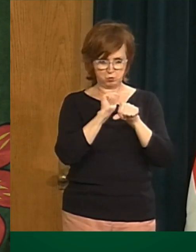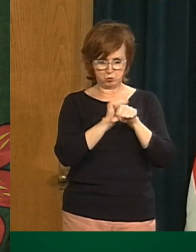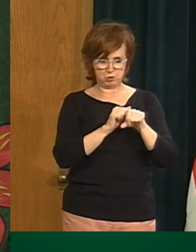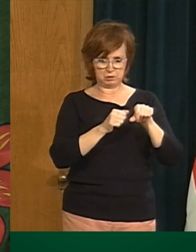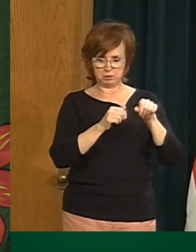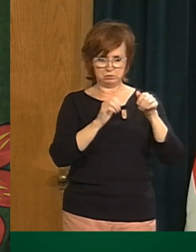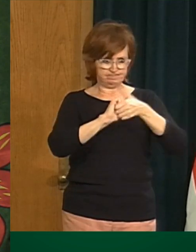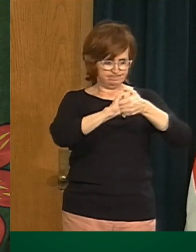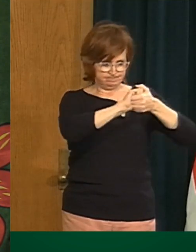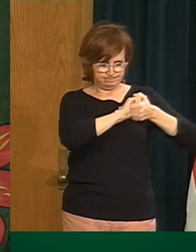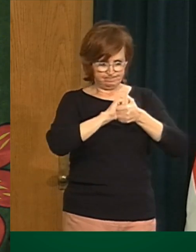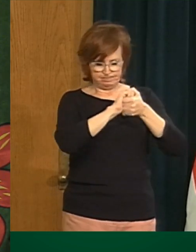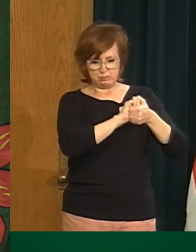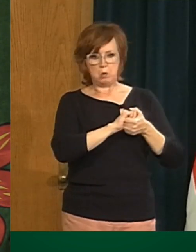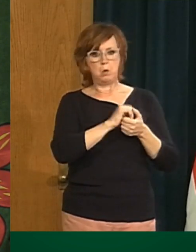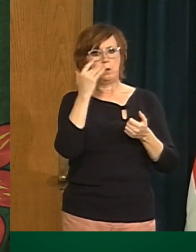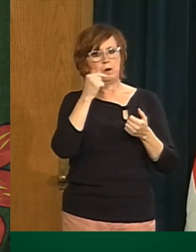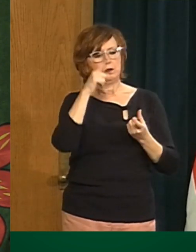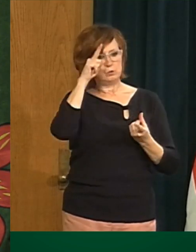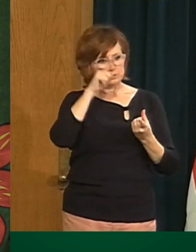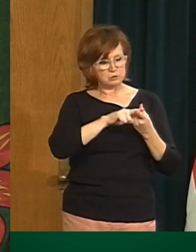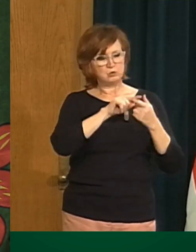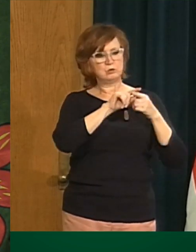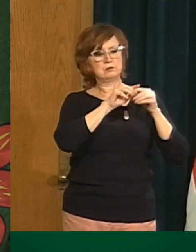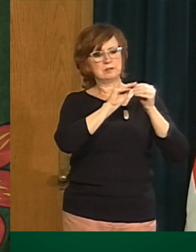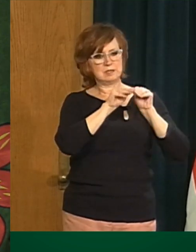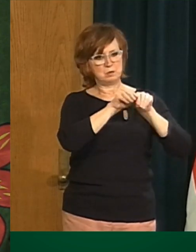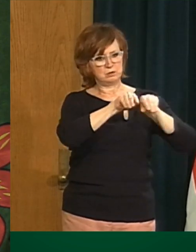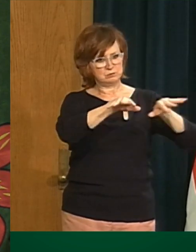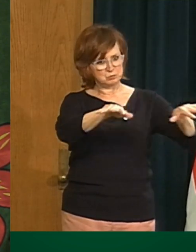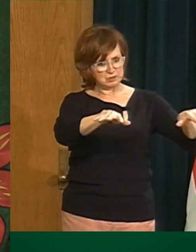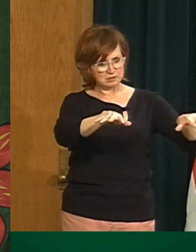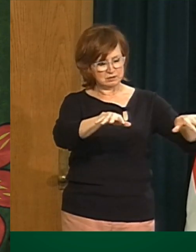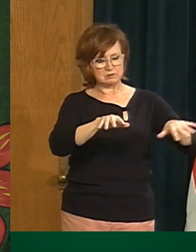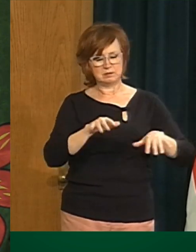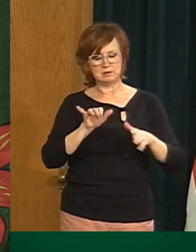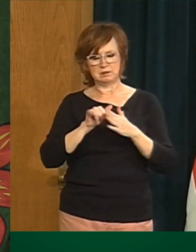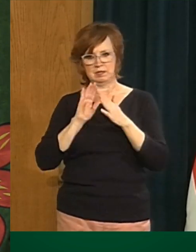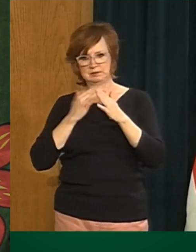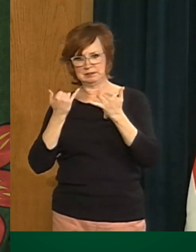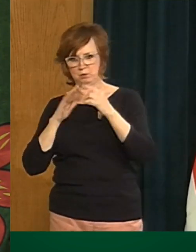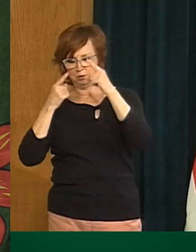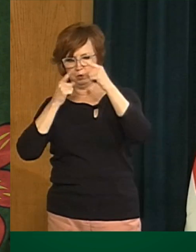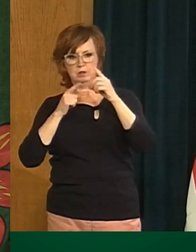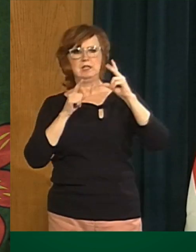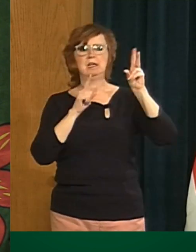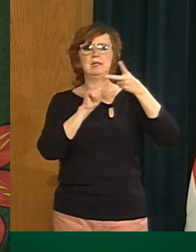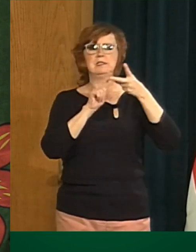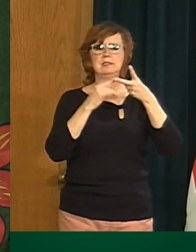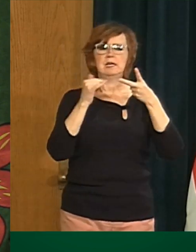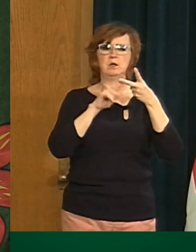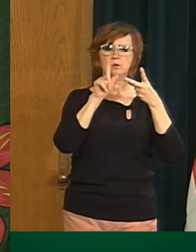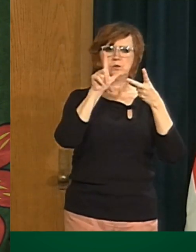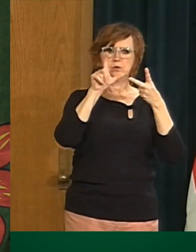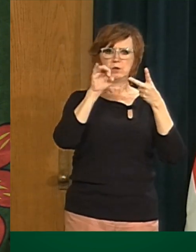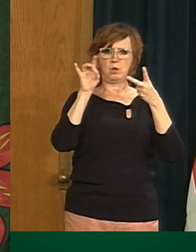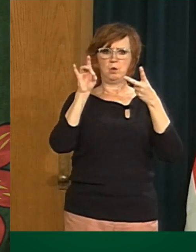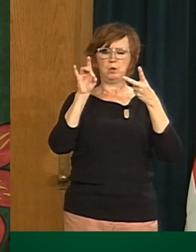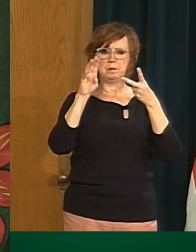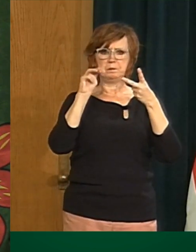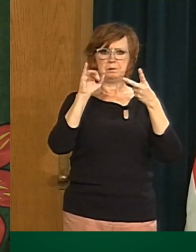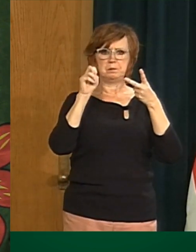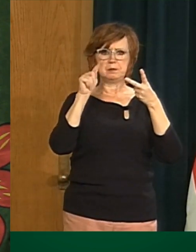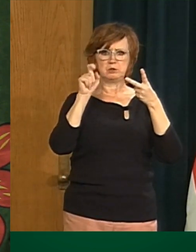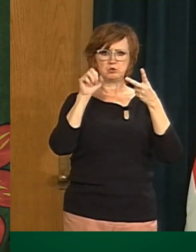that outbreak to a better place in the next number of weeks. In the case of Lloydminster, it appears that we